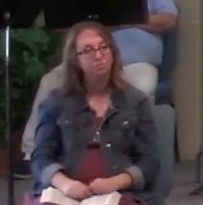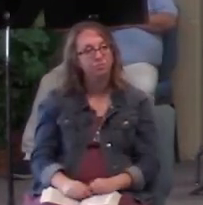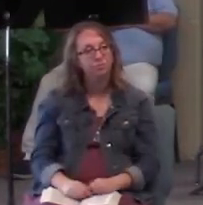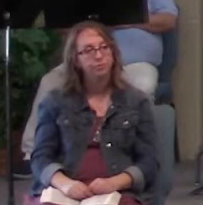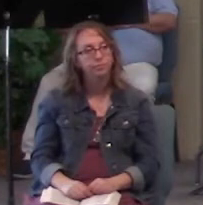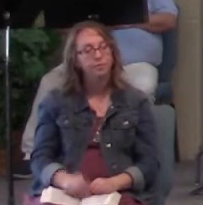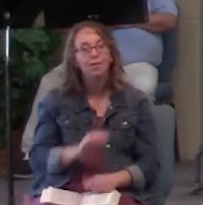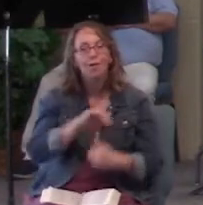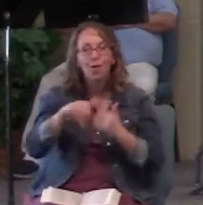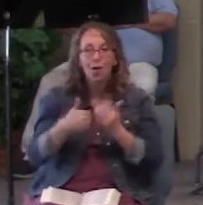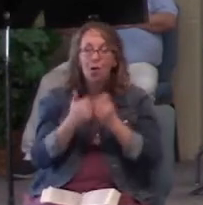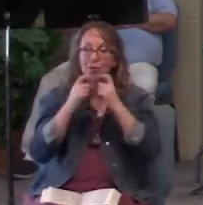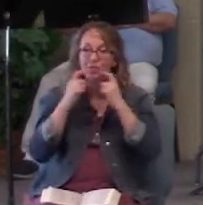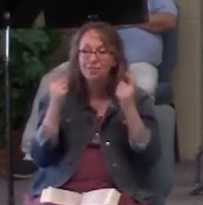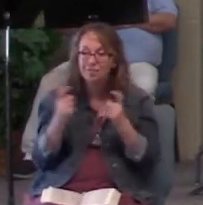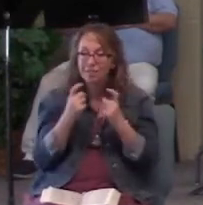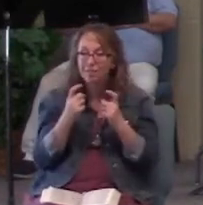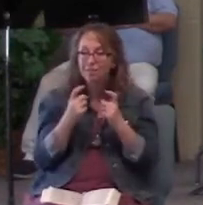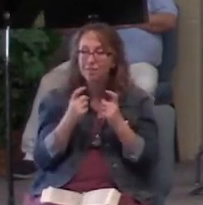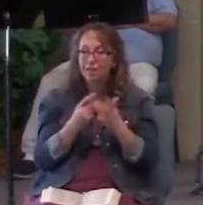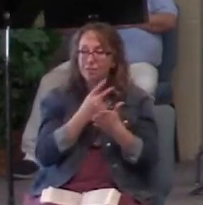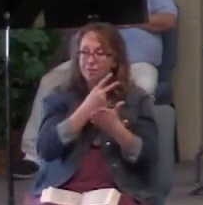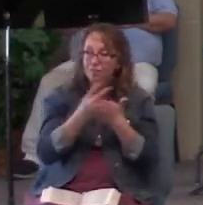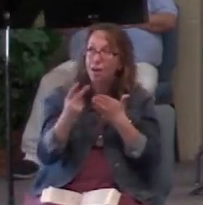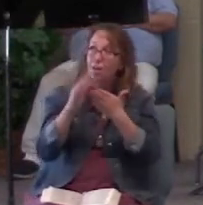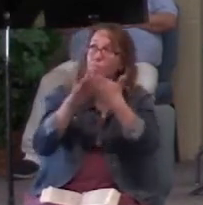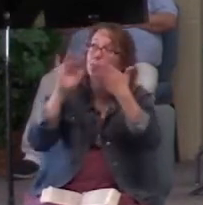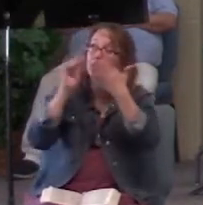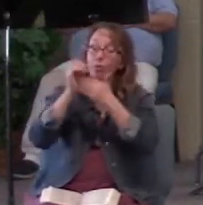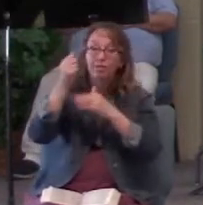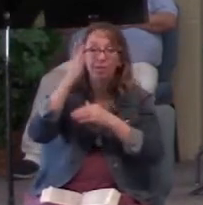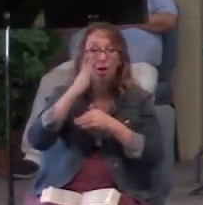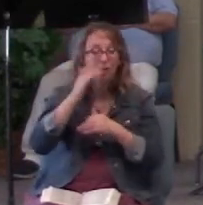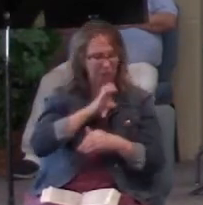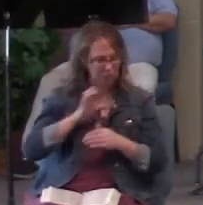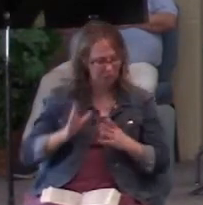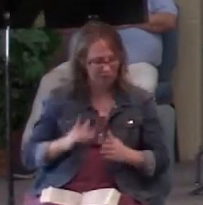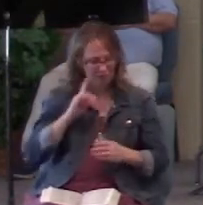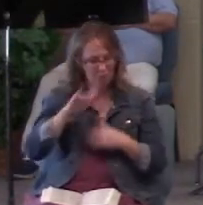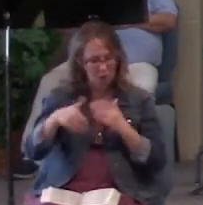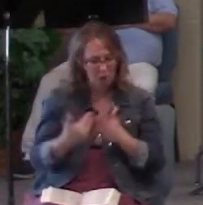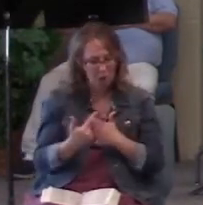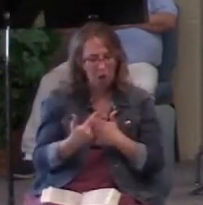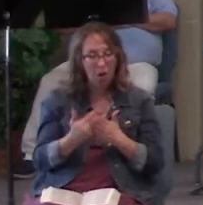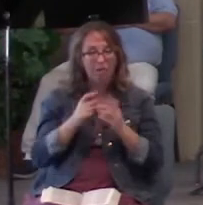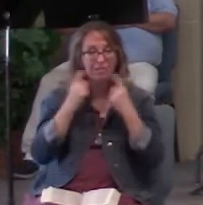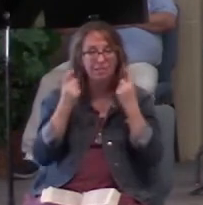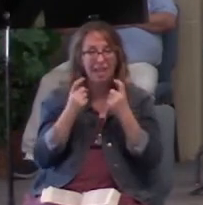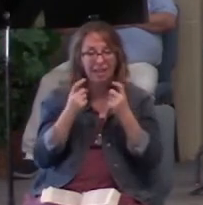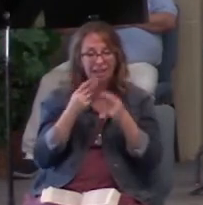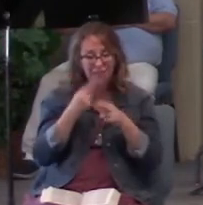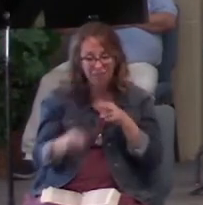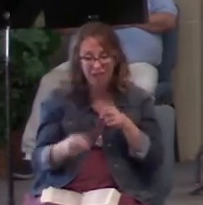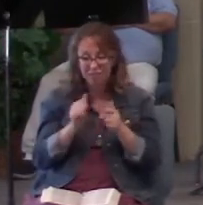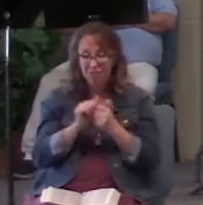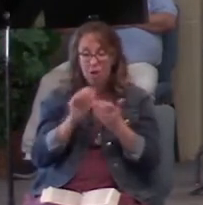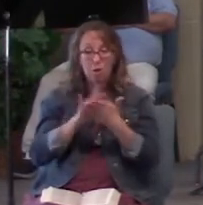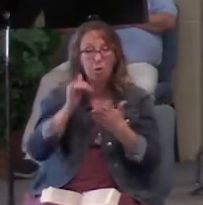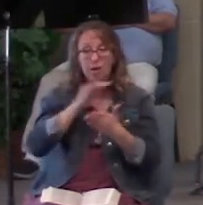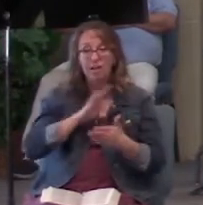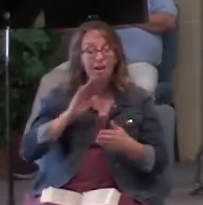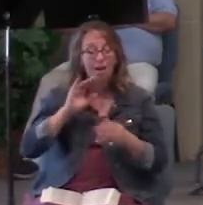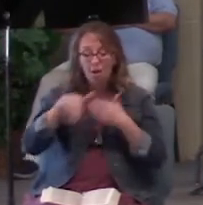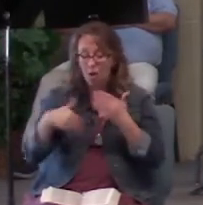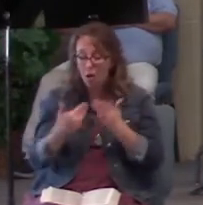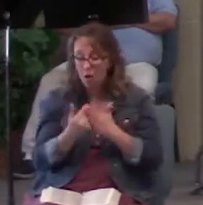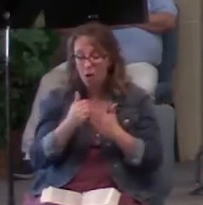For all have sinned and fall short of the glory of God. Christians, for all have sinned and fall short of the glory of God. Non-believers, for all have